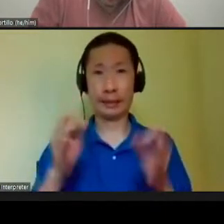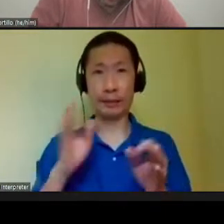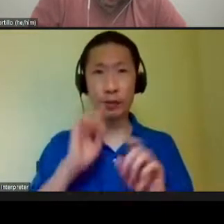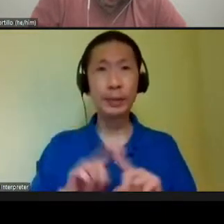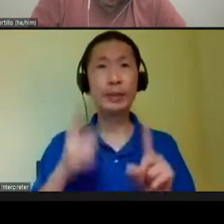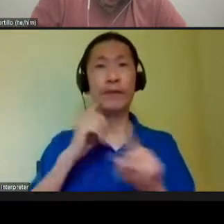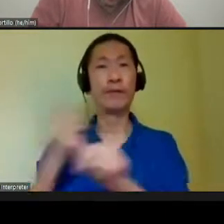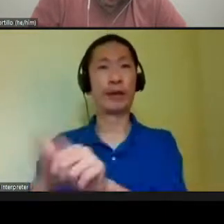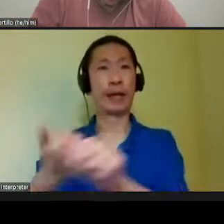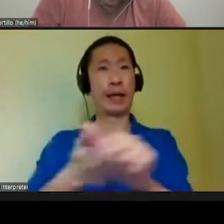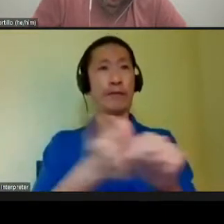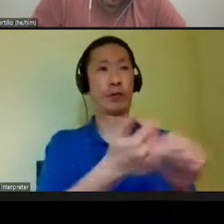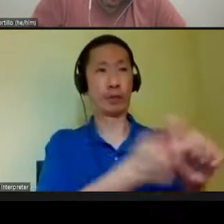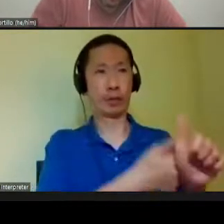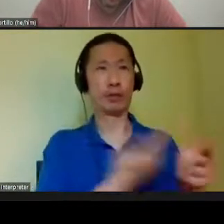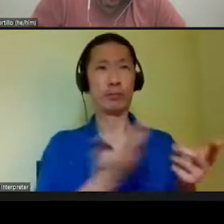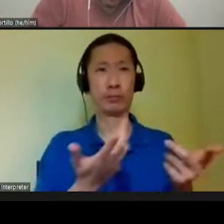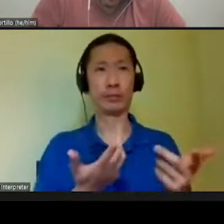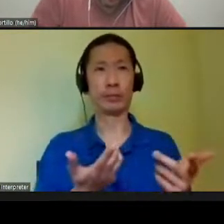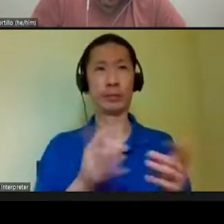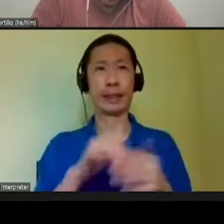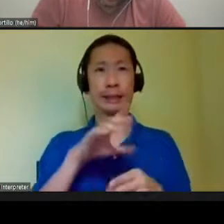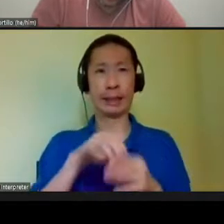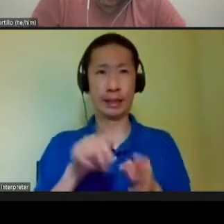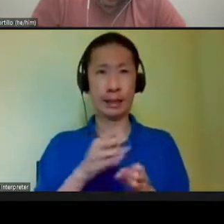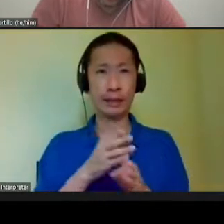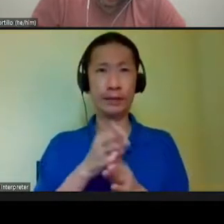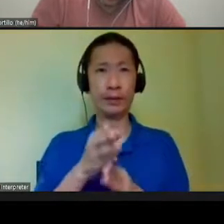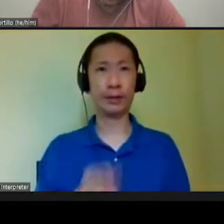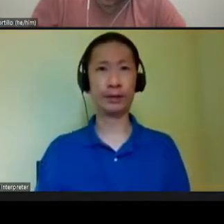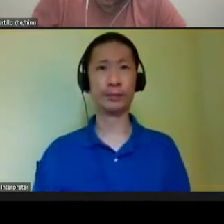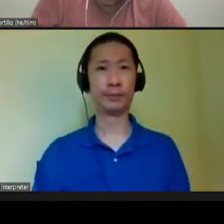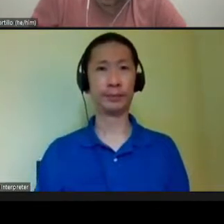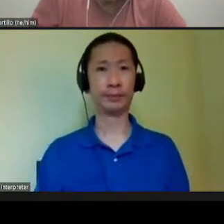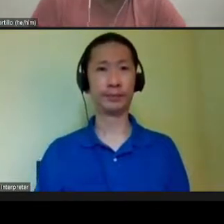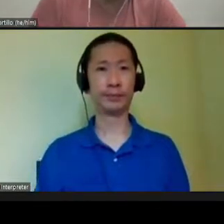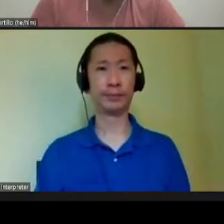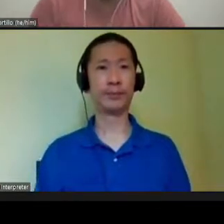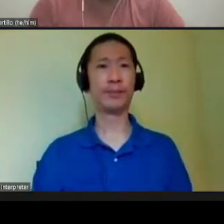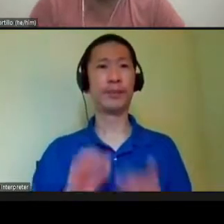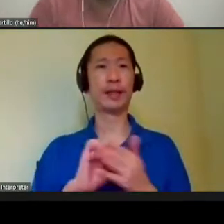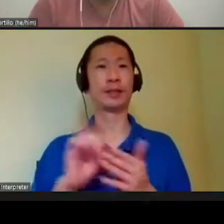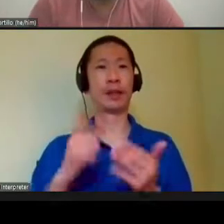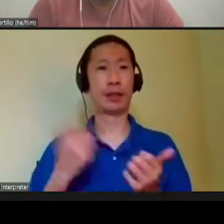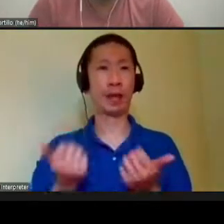for everybody else that is inside of the field. That's what I'll offer.